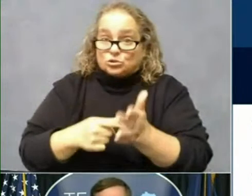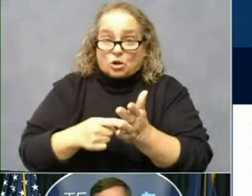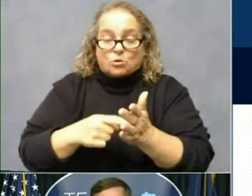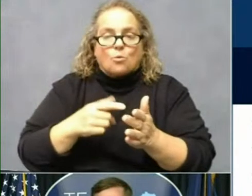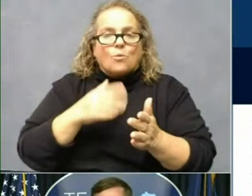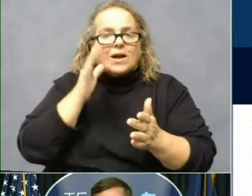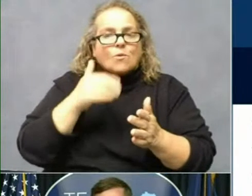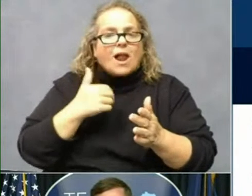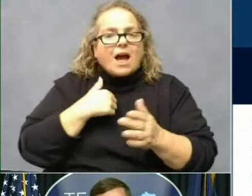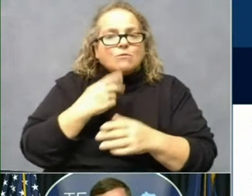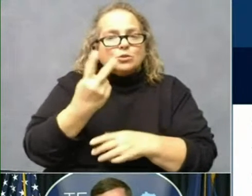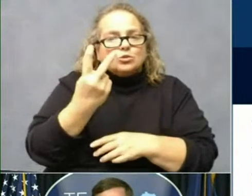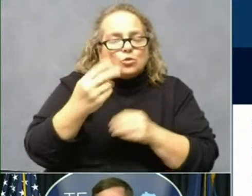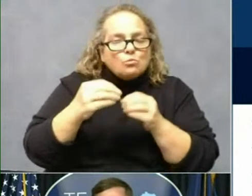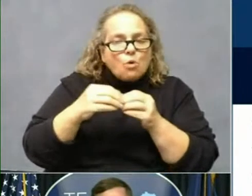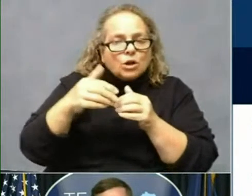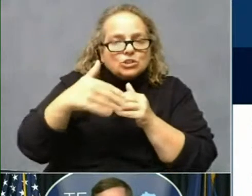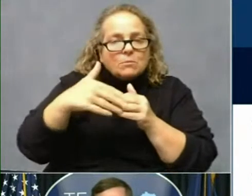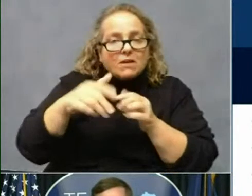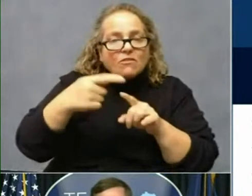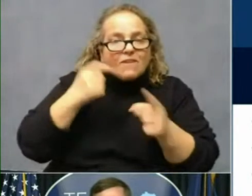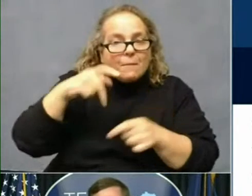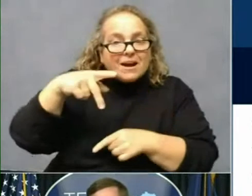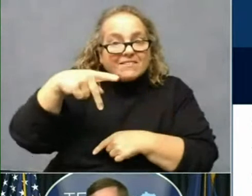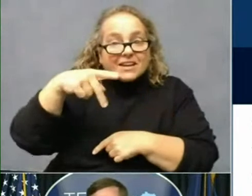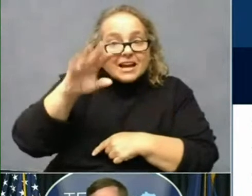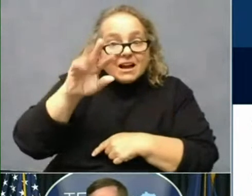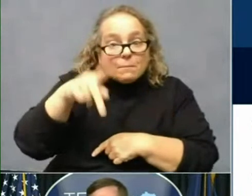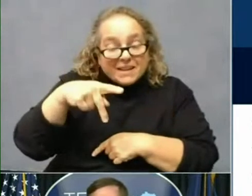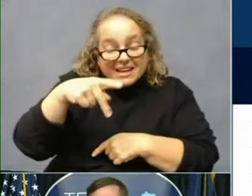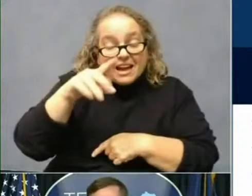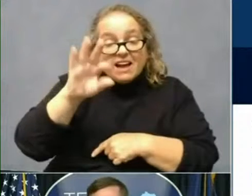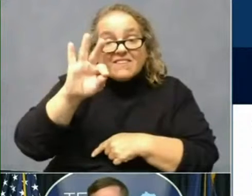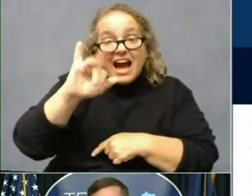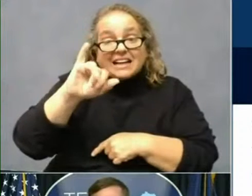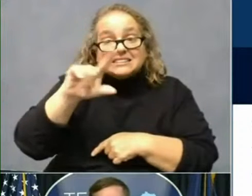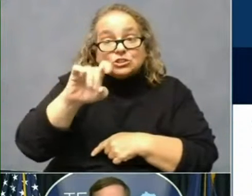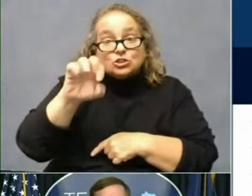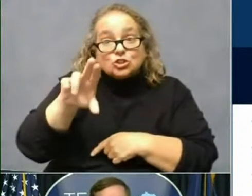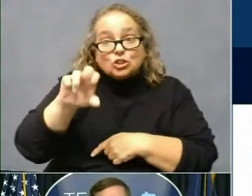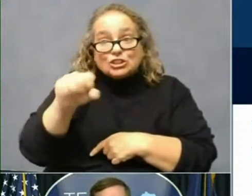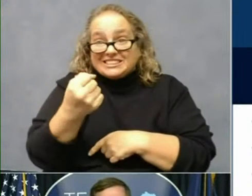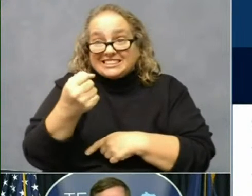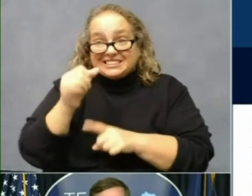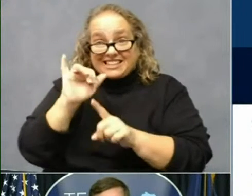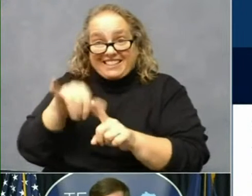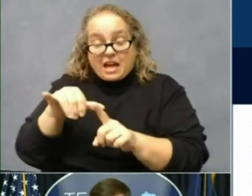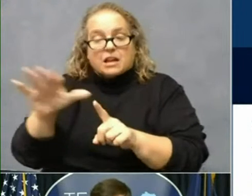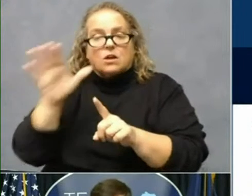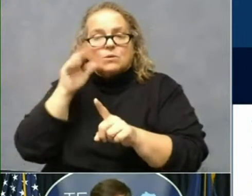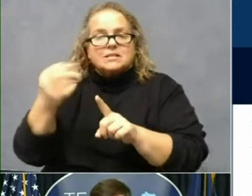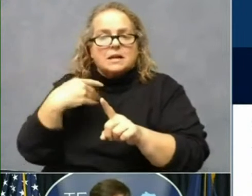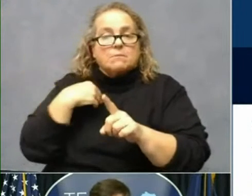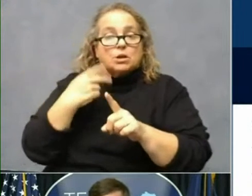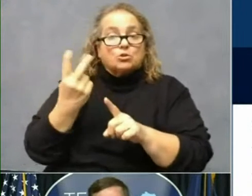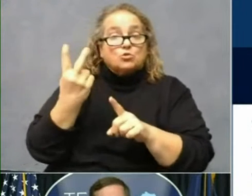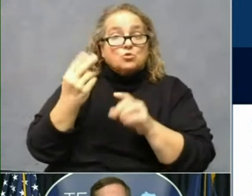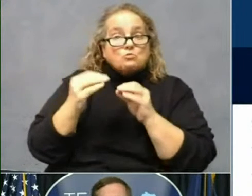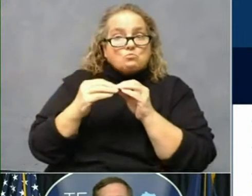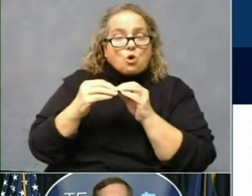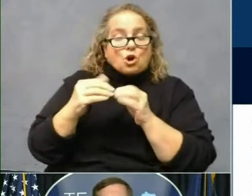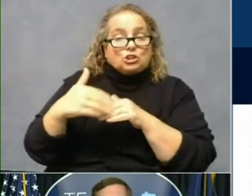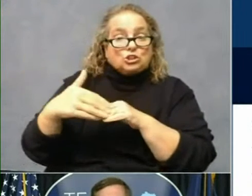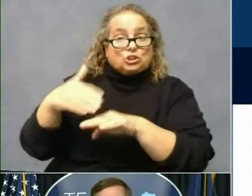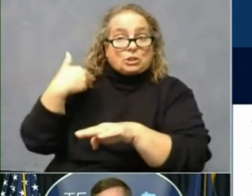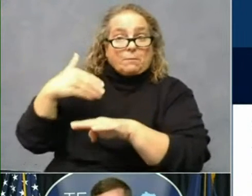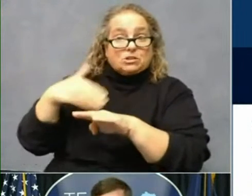given firm numbers. All we can do right now is estimate on the numbers that they say overall they're going to have based on our allocation the first time,